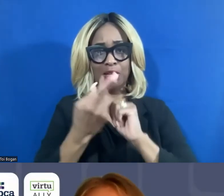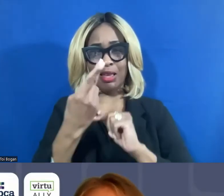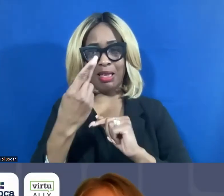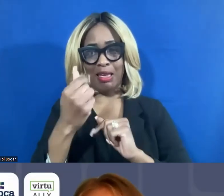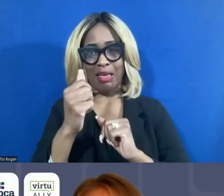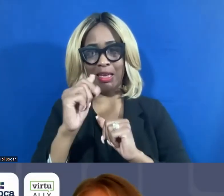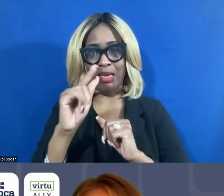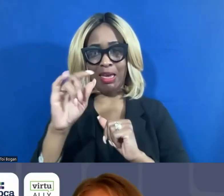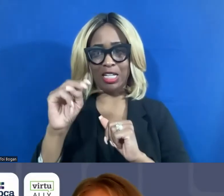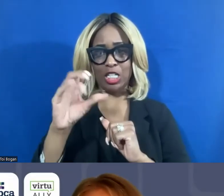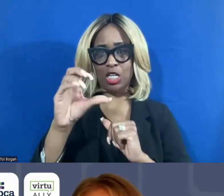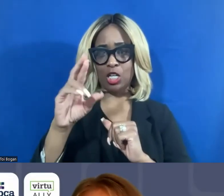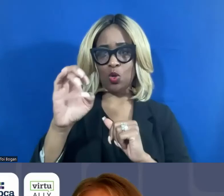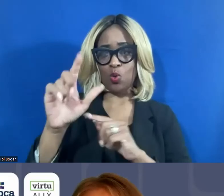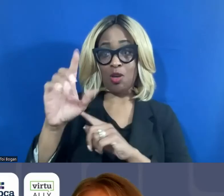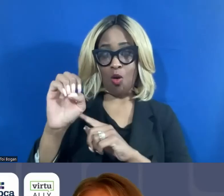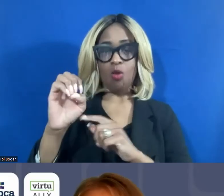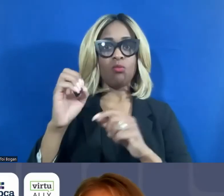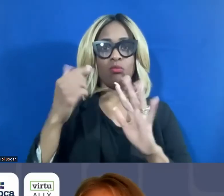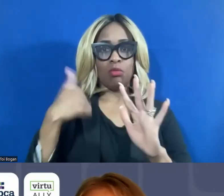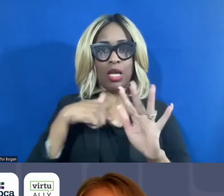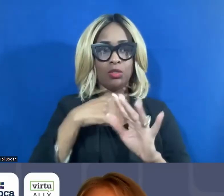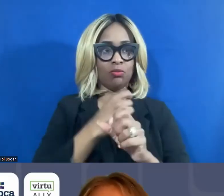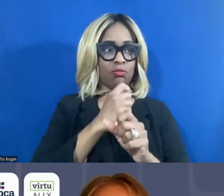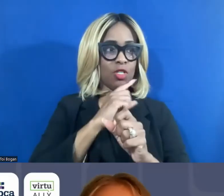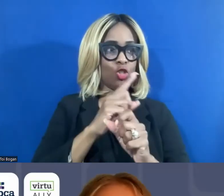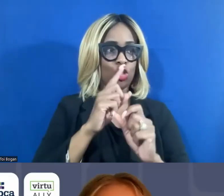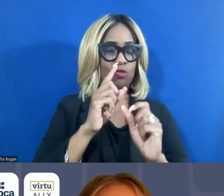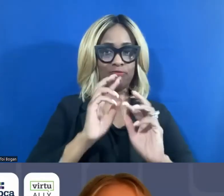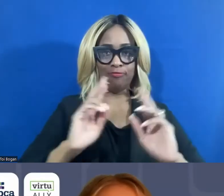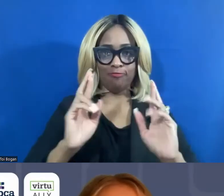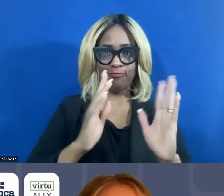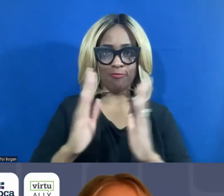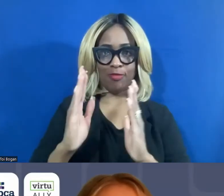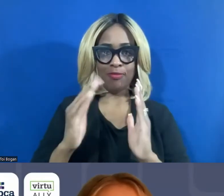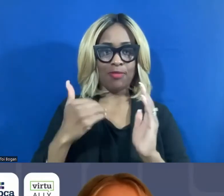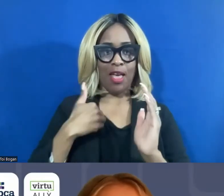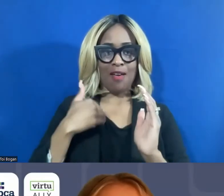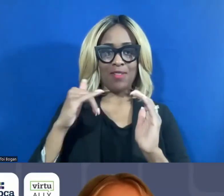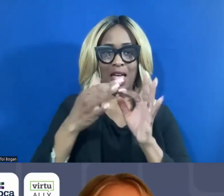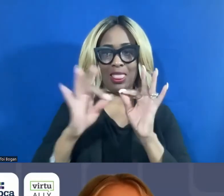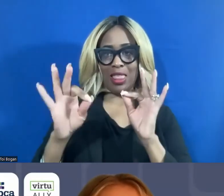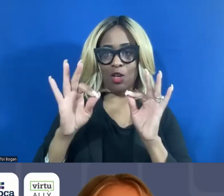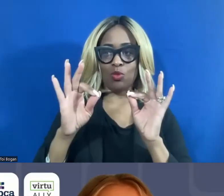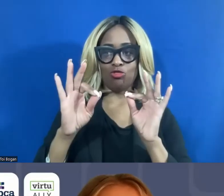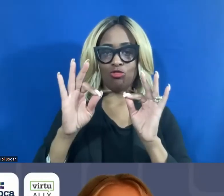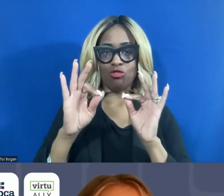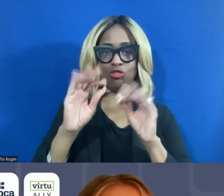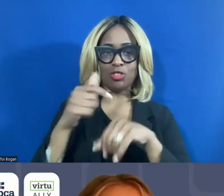making sure we were prepared to have those language lines set up, because we did have a group